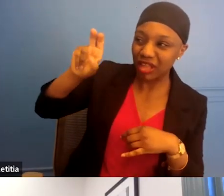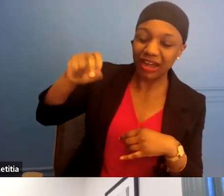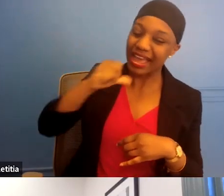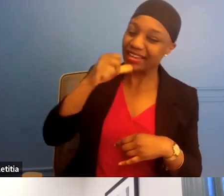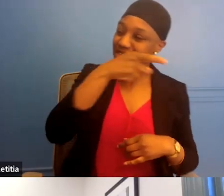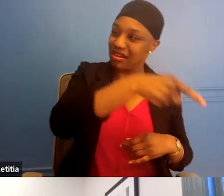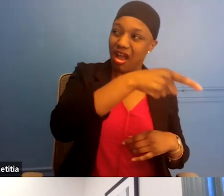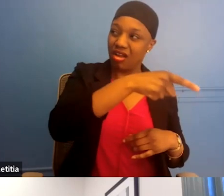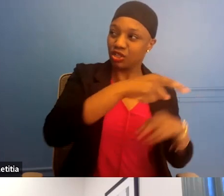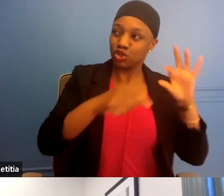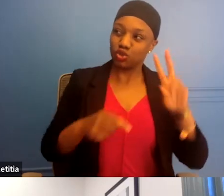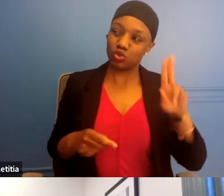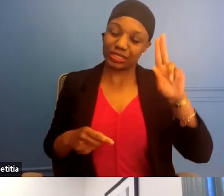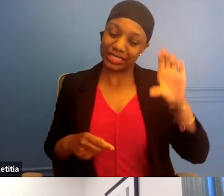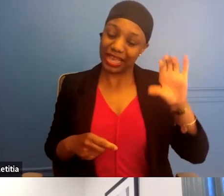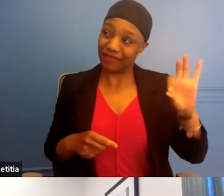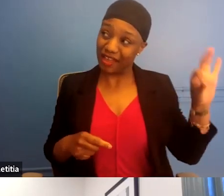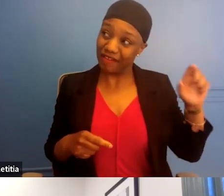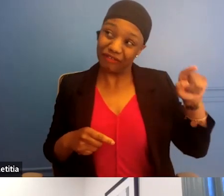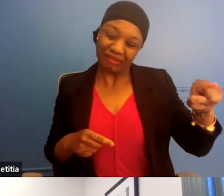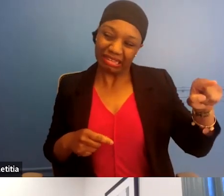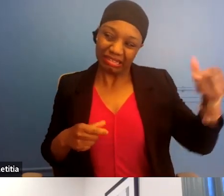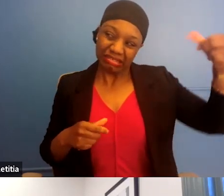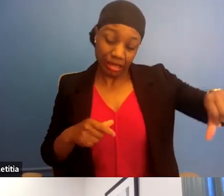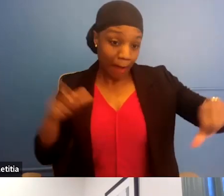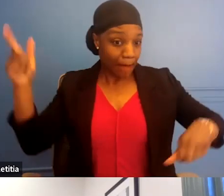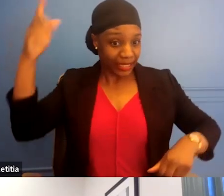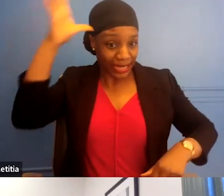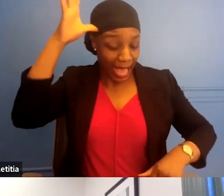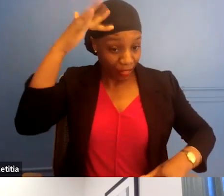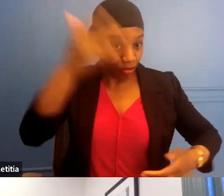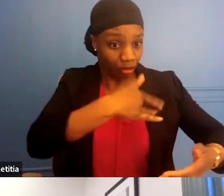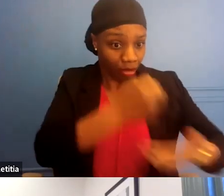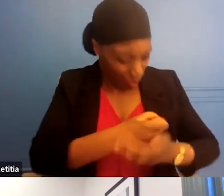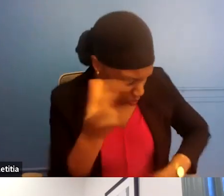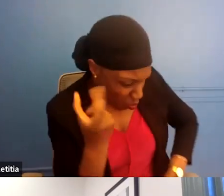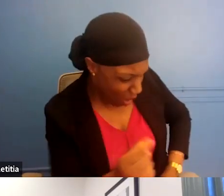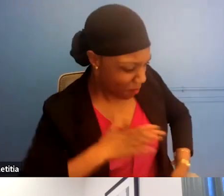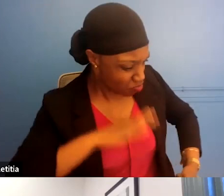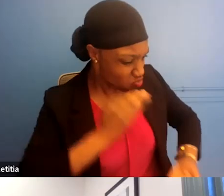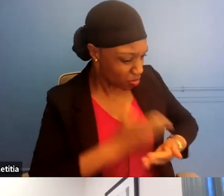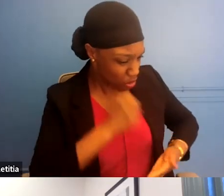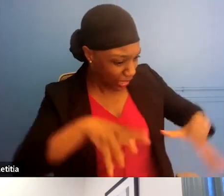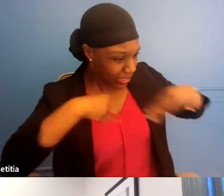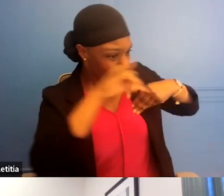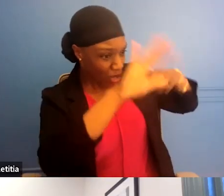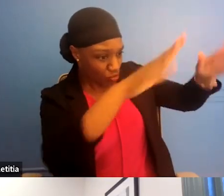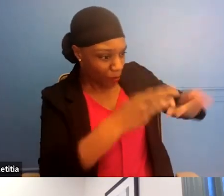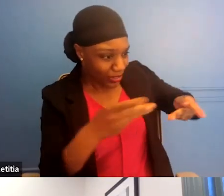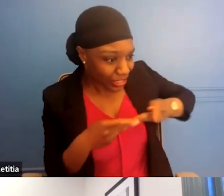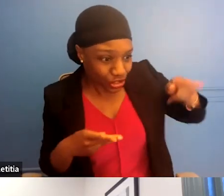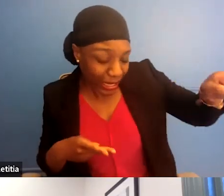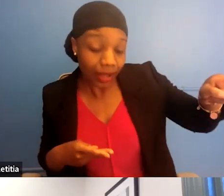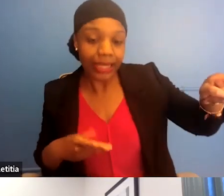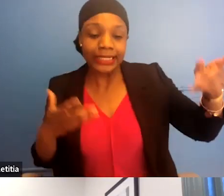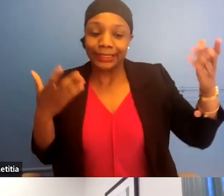really, you know, no risk at all, a great job at a great hospital and a great position. But it was